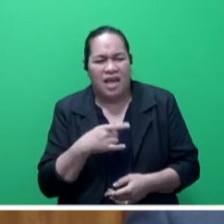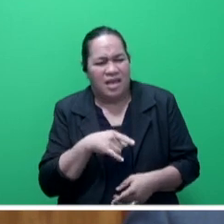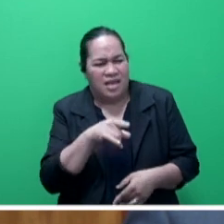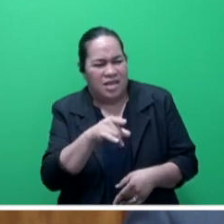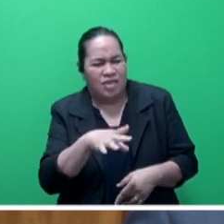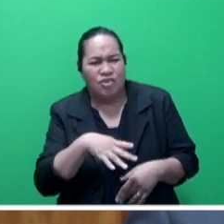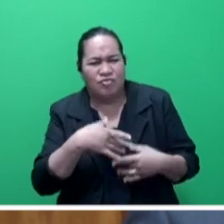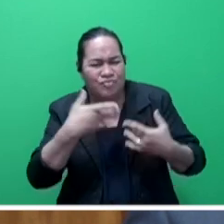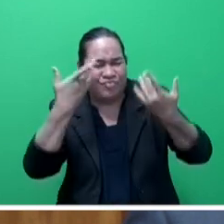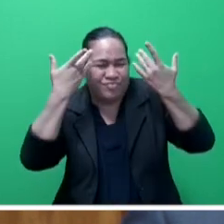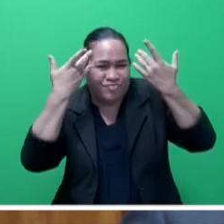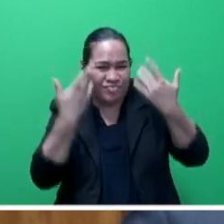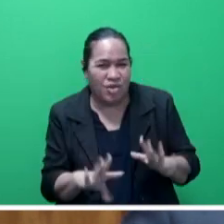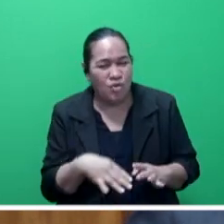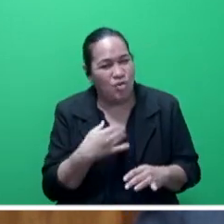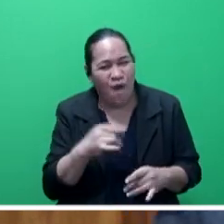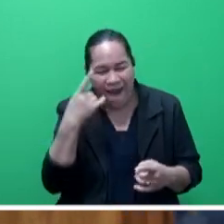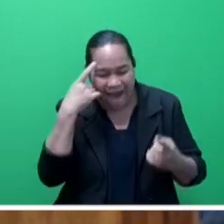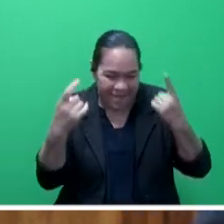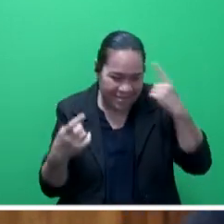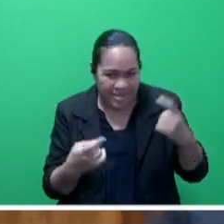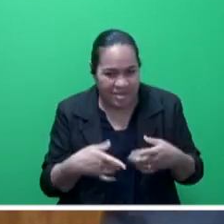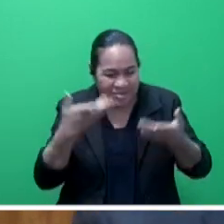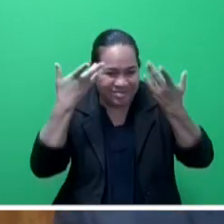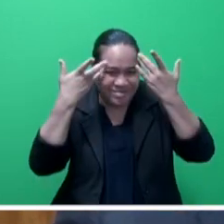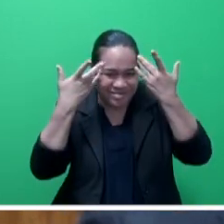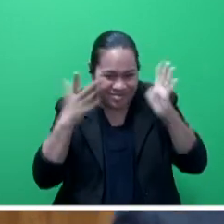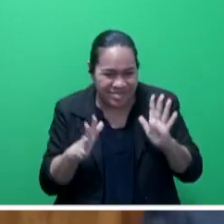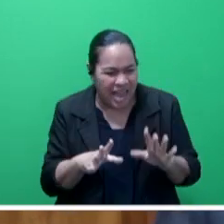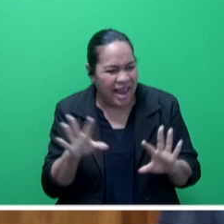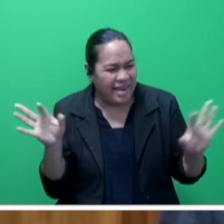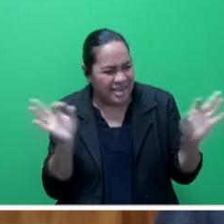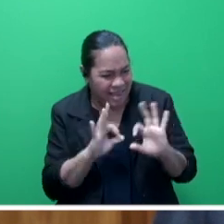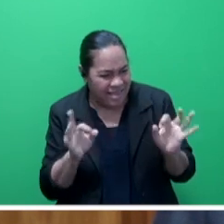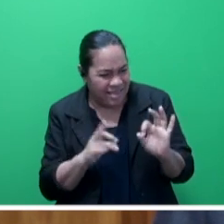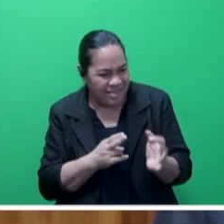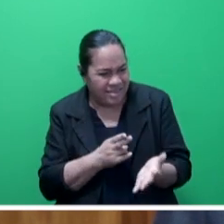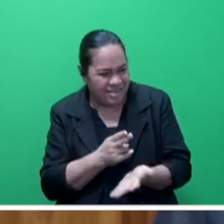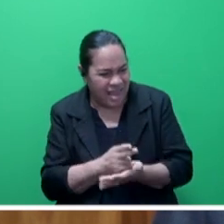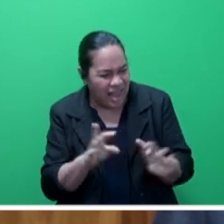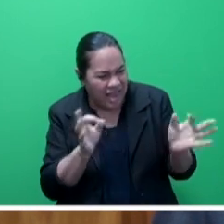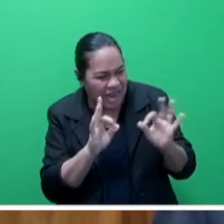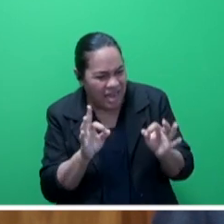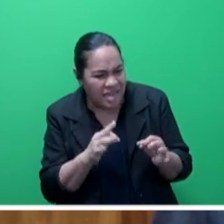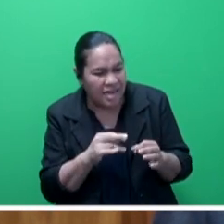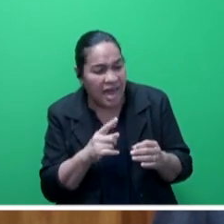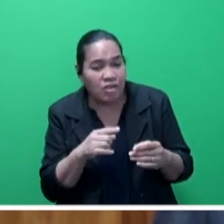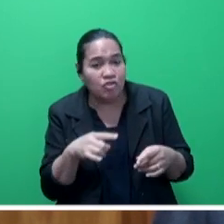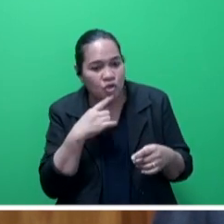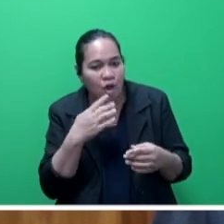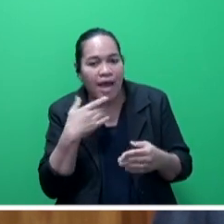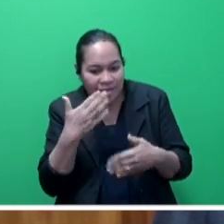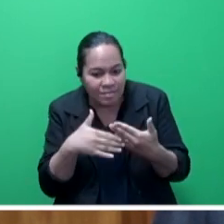bereft of any ideas, Honourable Speaker, sir. Nothing remotely looking like a counter budget to what